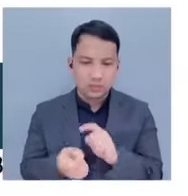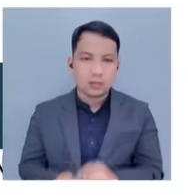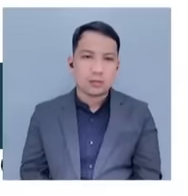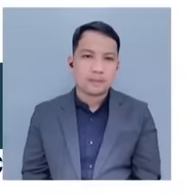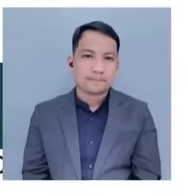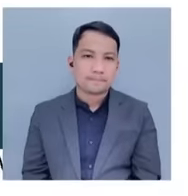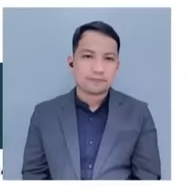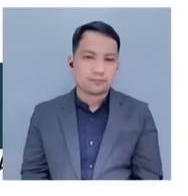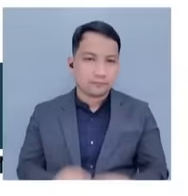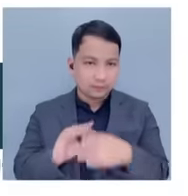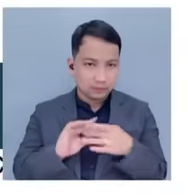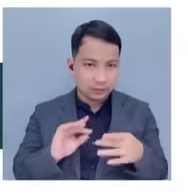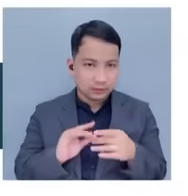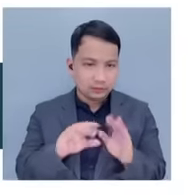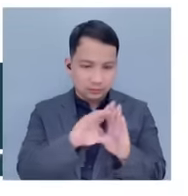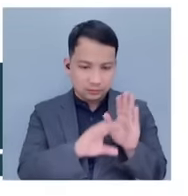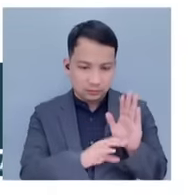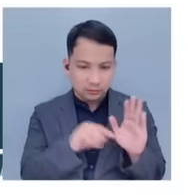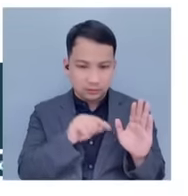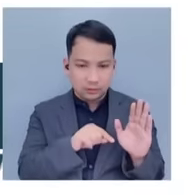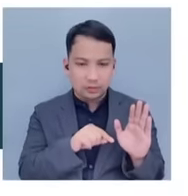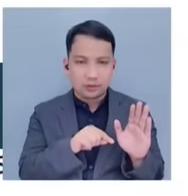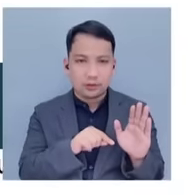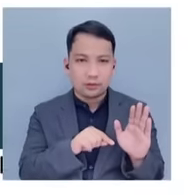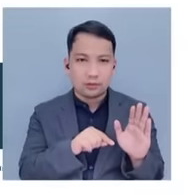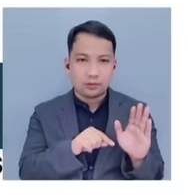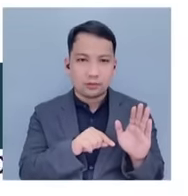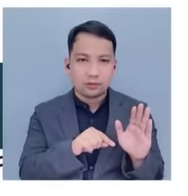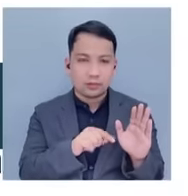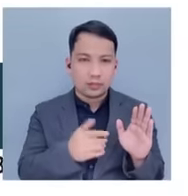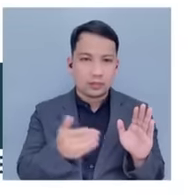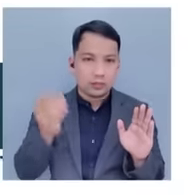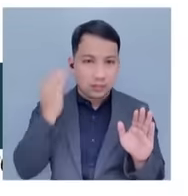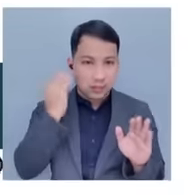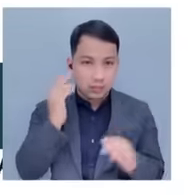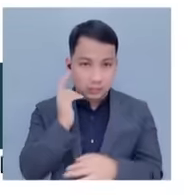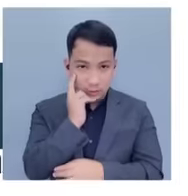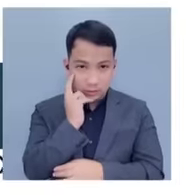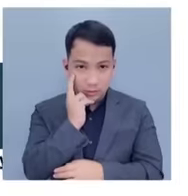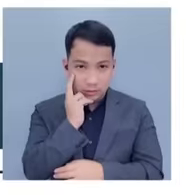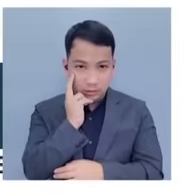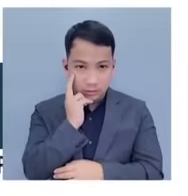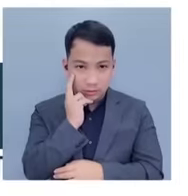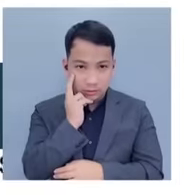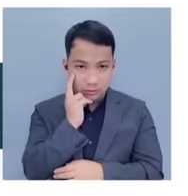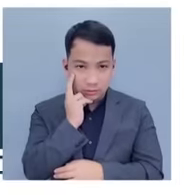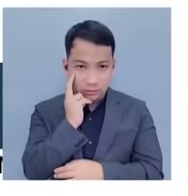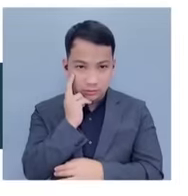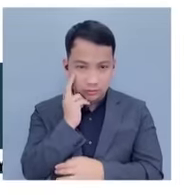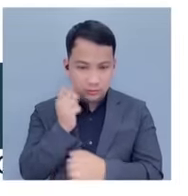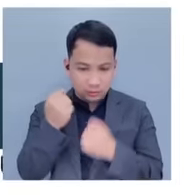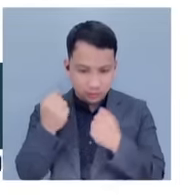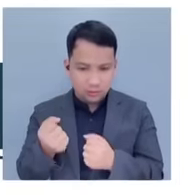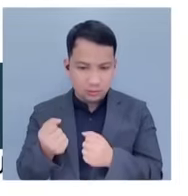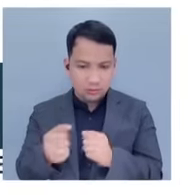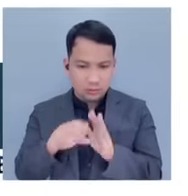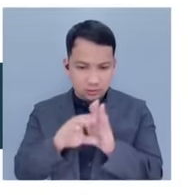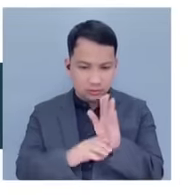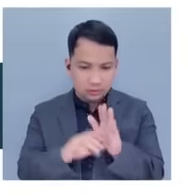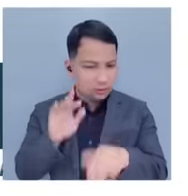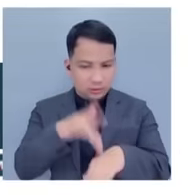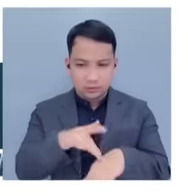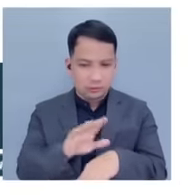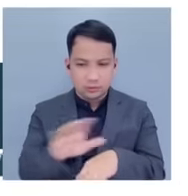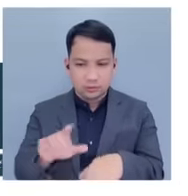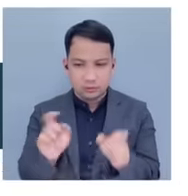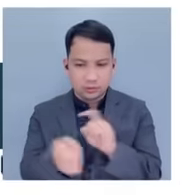for example, the former president standing by the Constitution, saying it shouldn't be touched, that what the